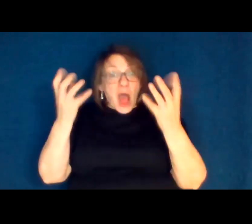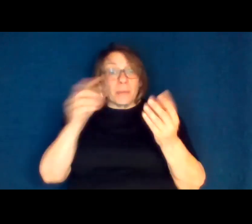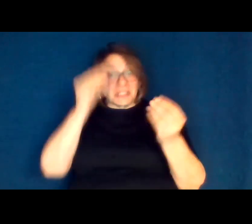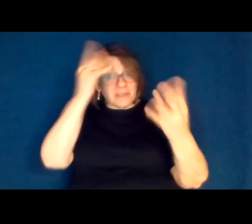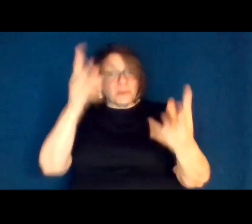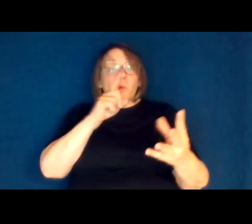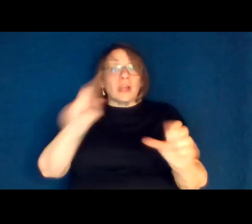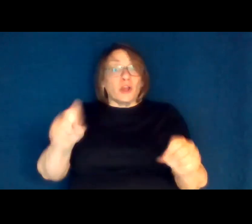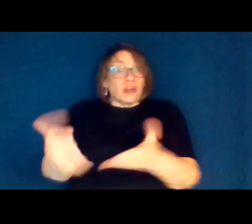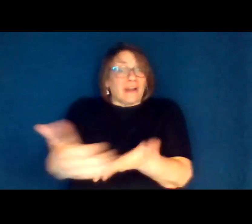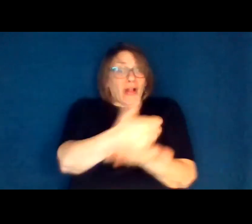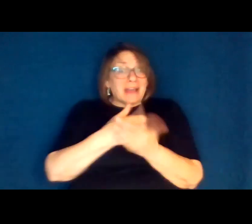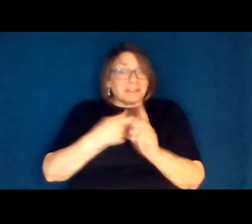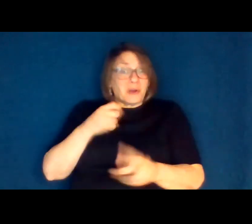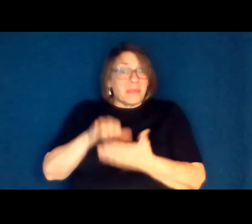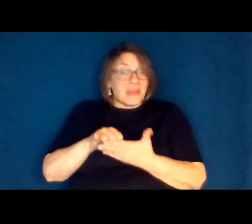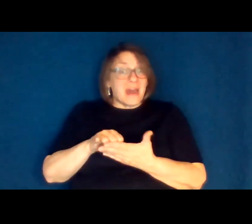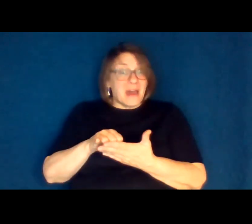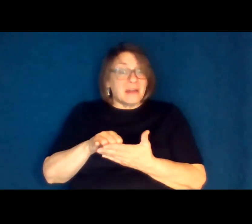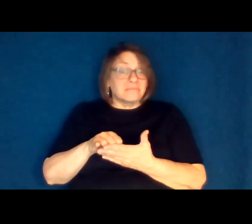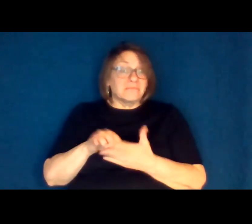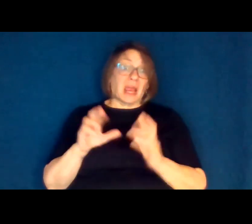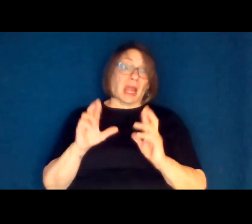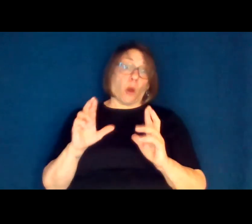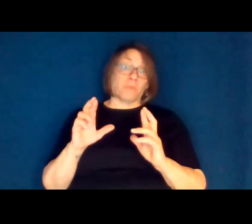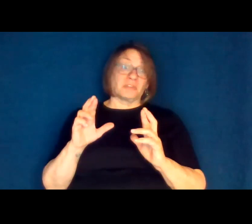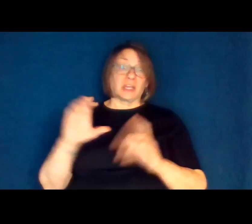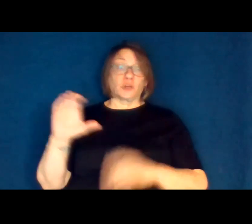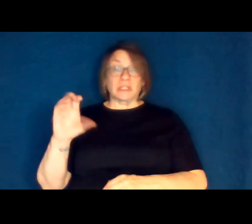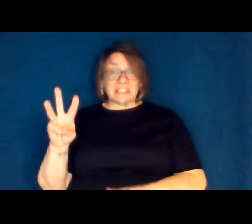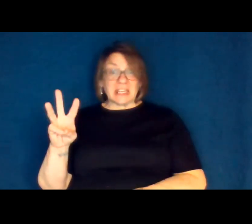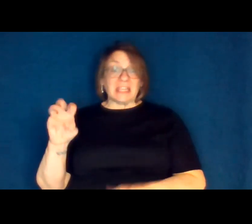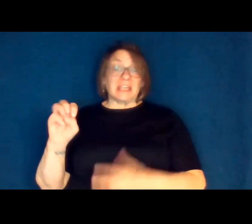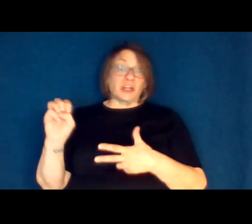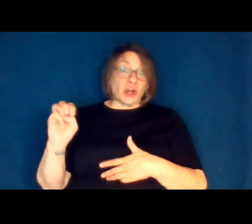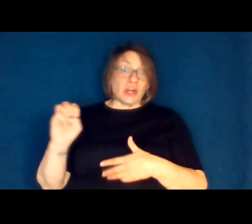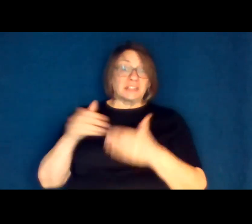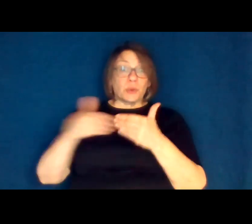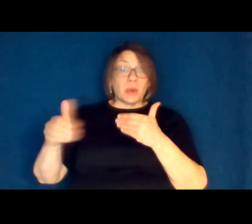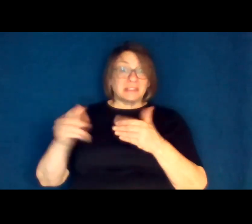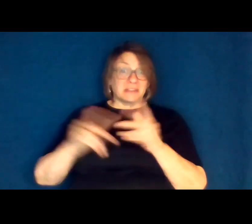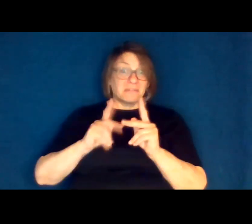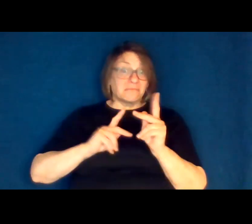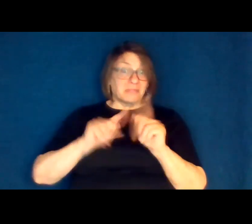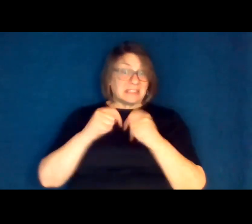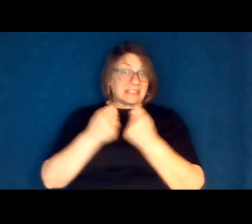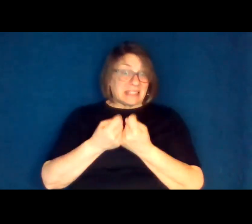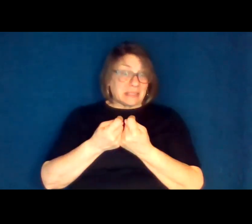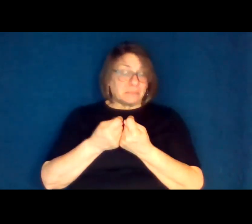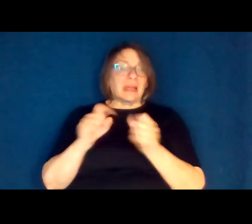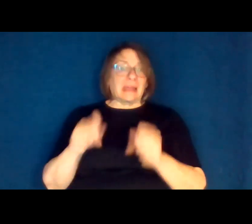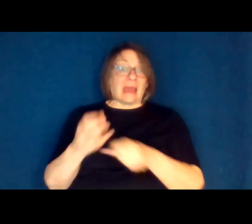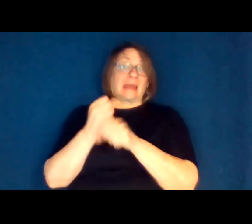it. And so hopefully Christine and Ernest and the rest of the project team will be able to get some